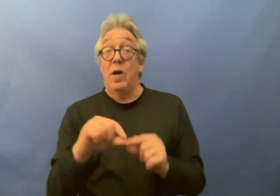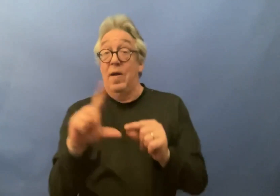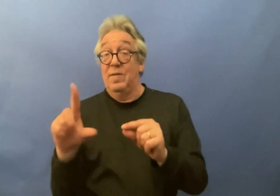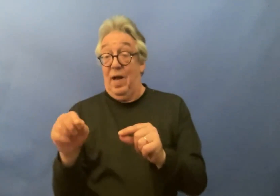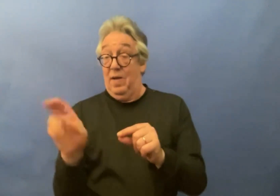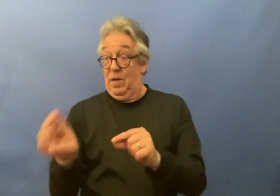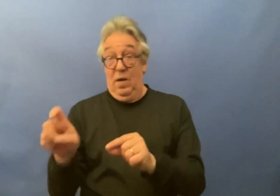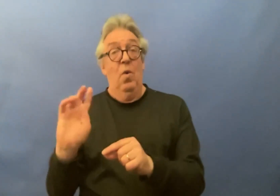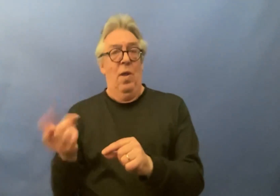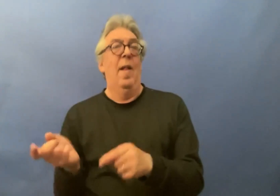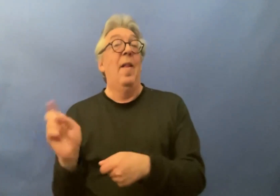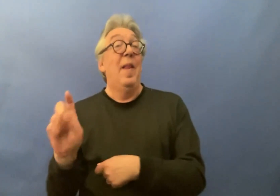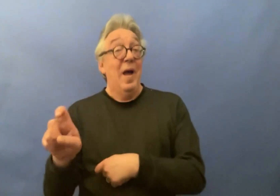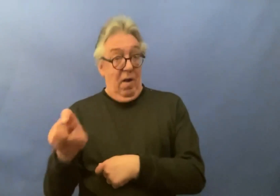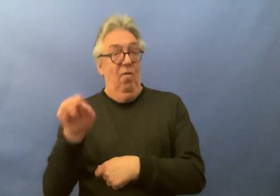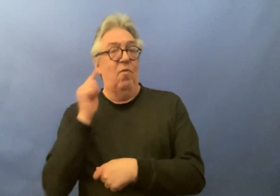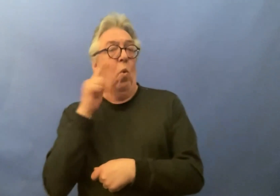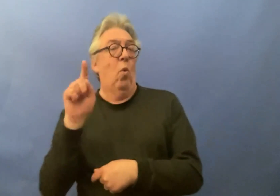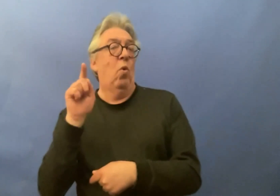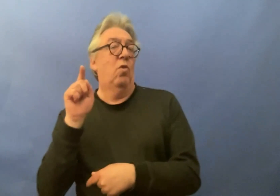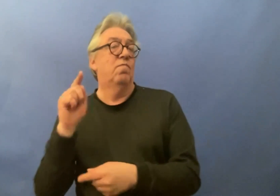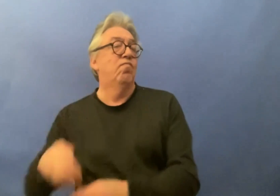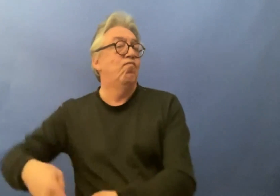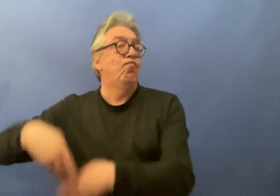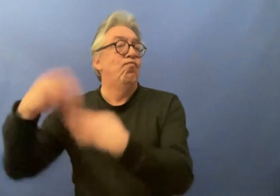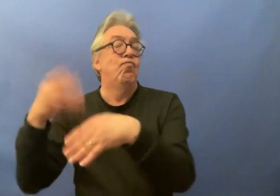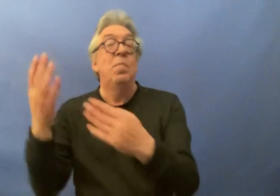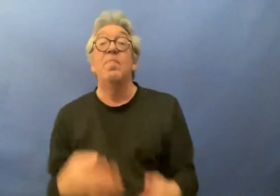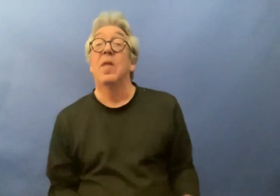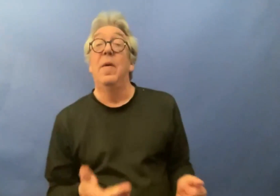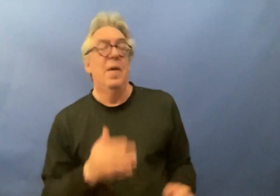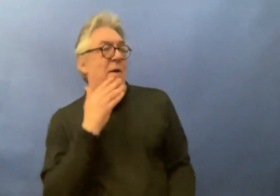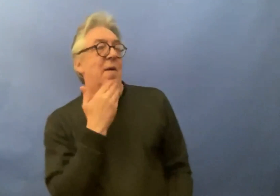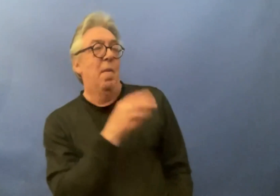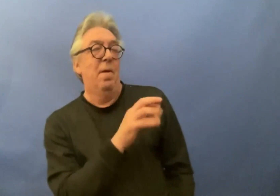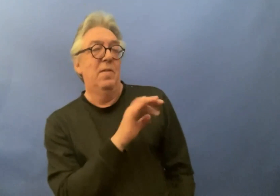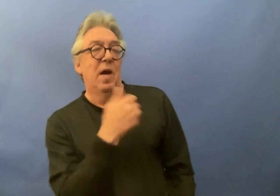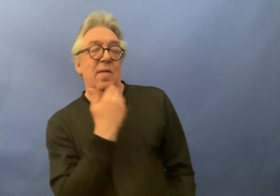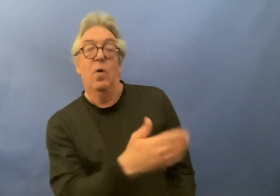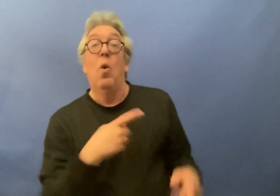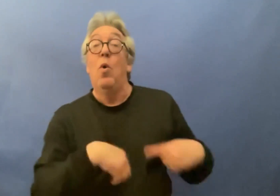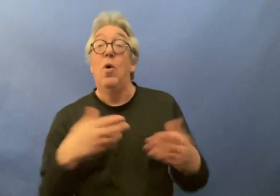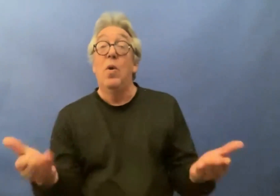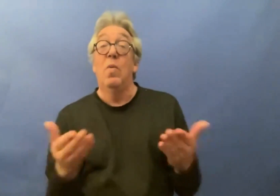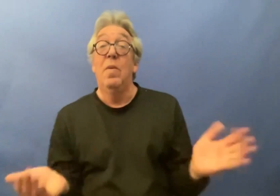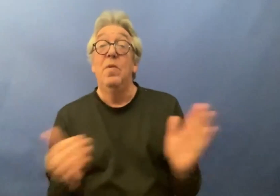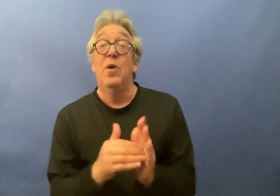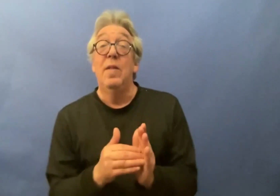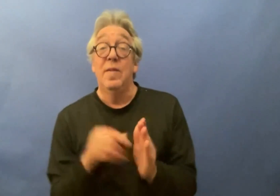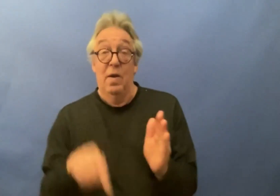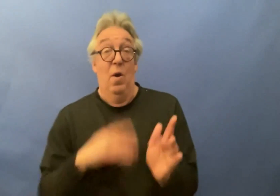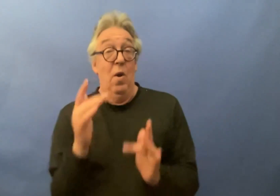Thank you so much, Maria. Hello once again, and welcome once again to this webinar in where we are going to